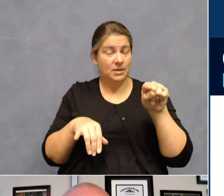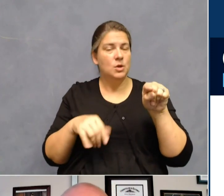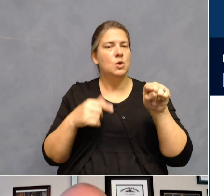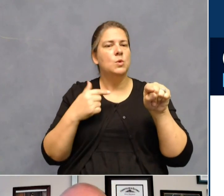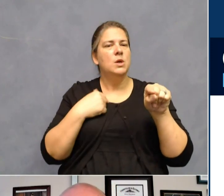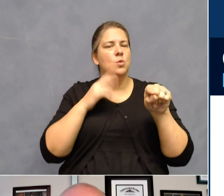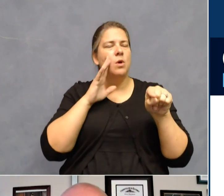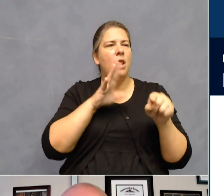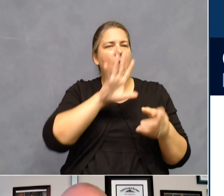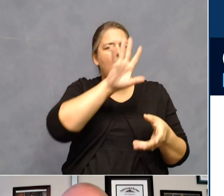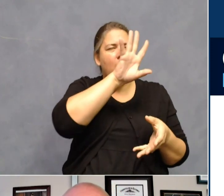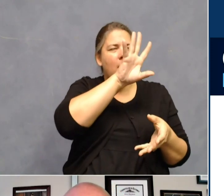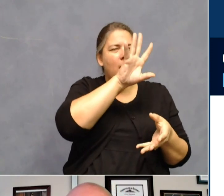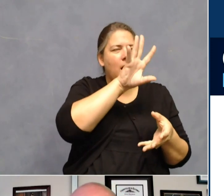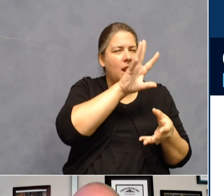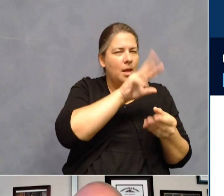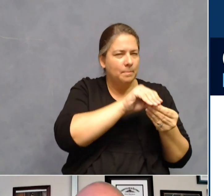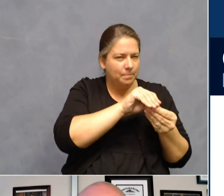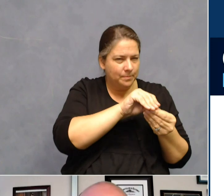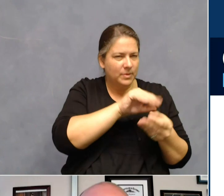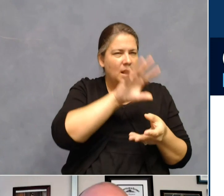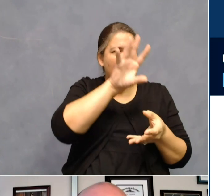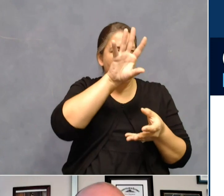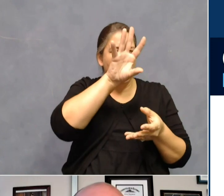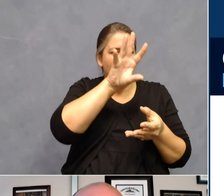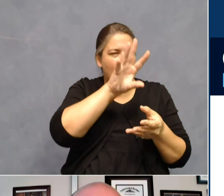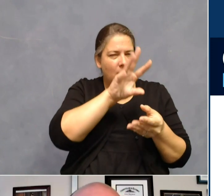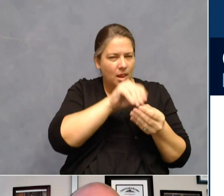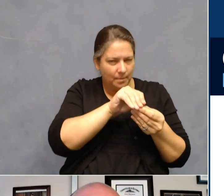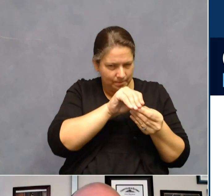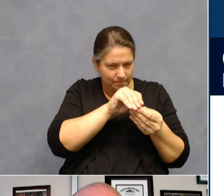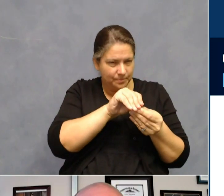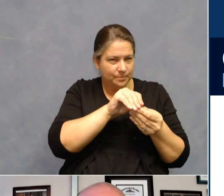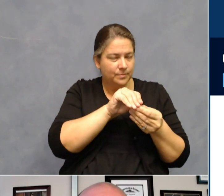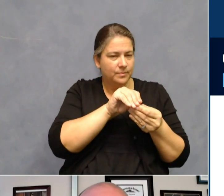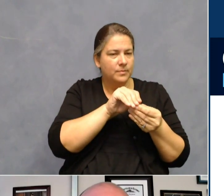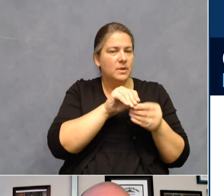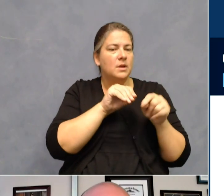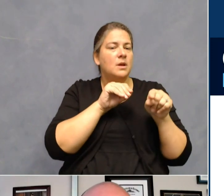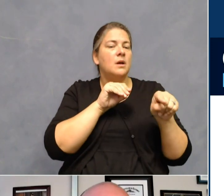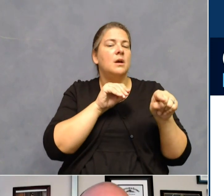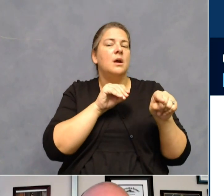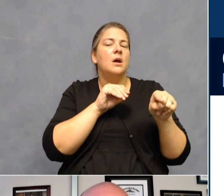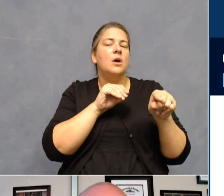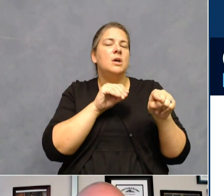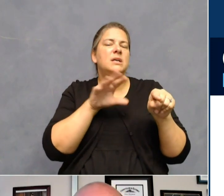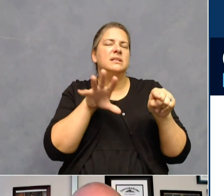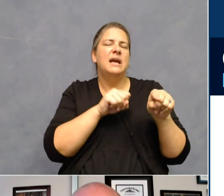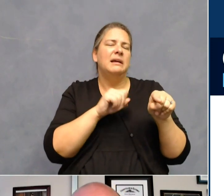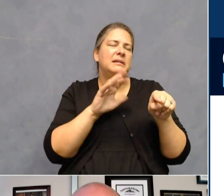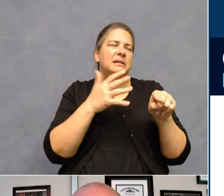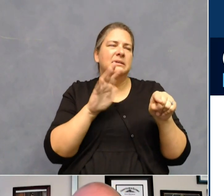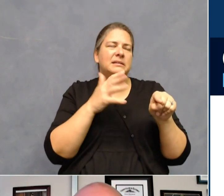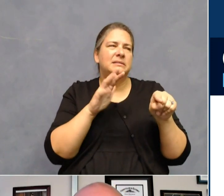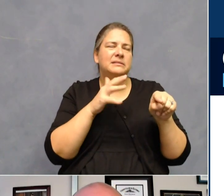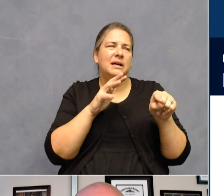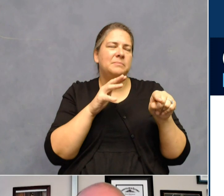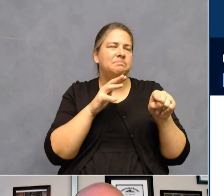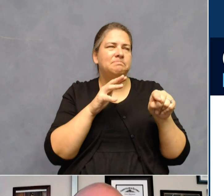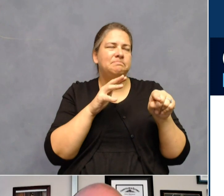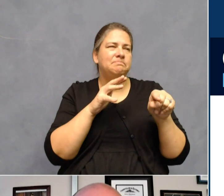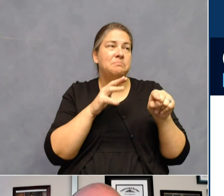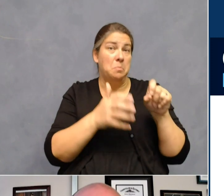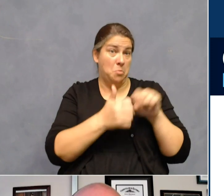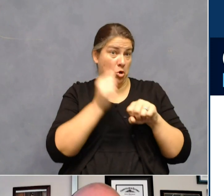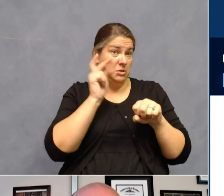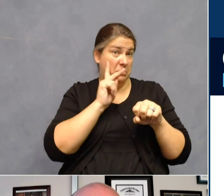from the time the specimen's collected to the time it's released, which means most people in the state of Kentucky are able to get a